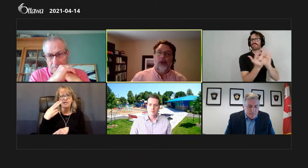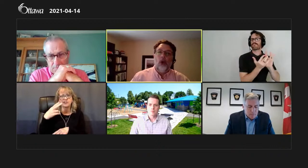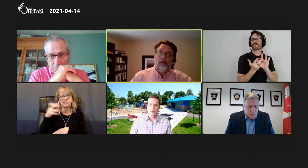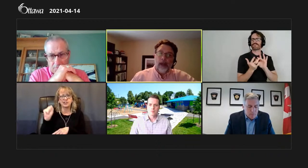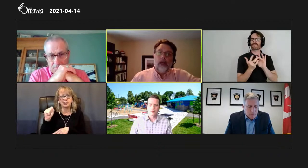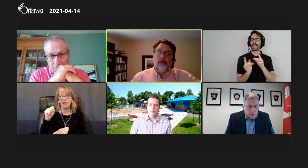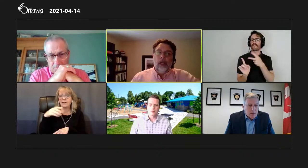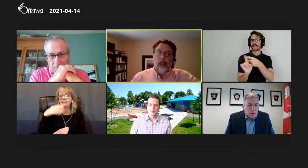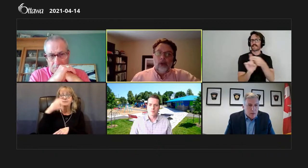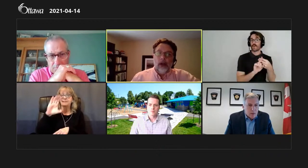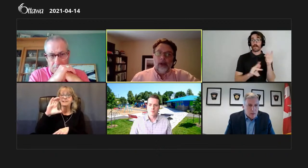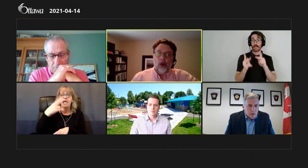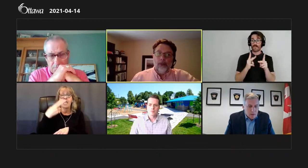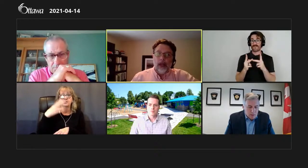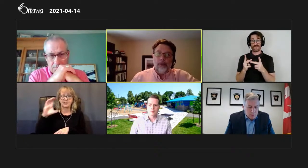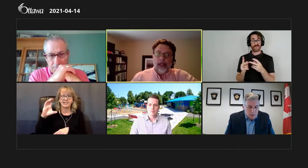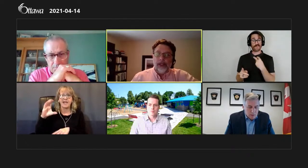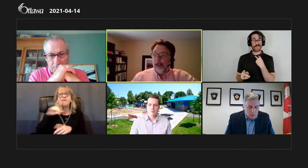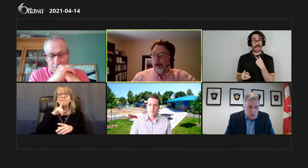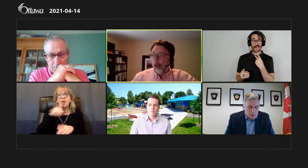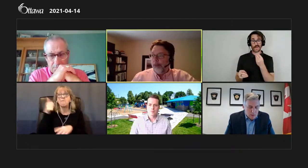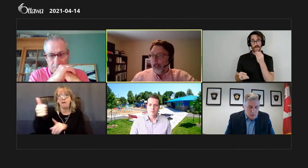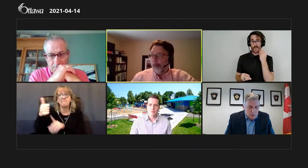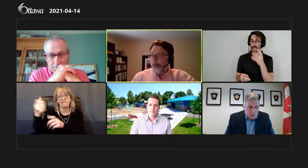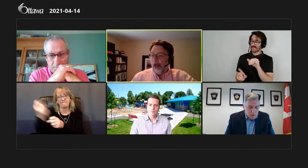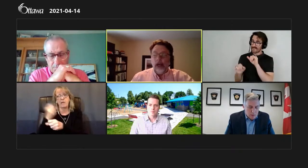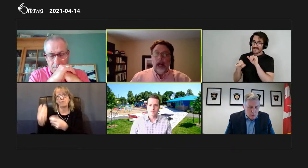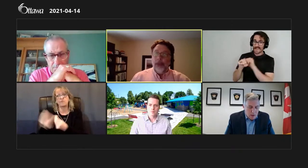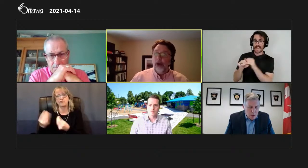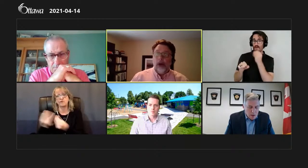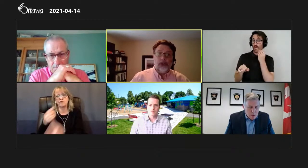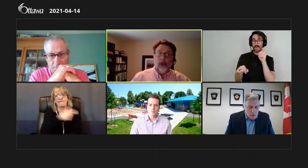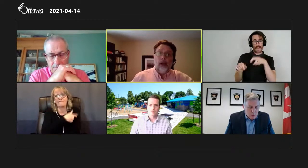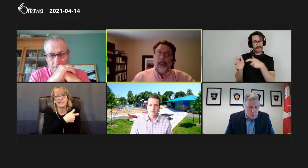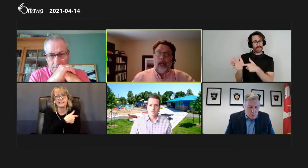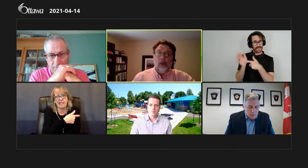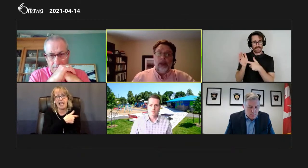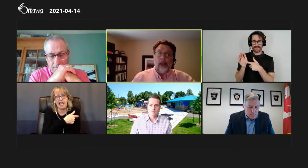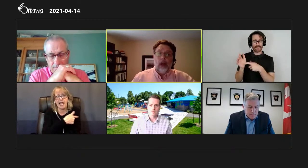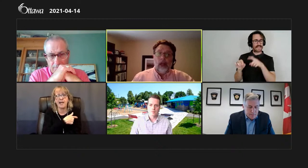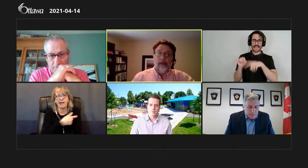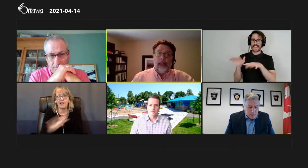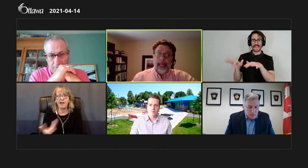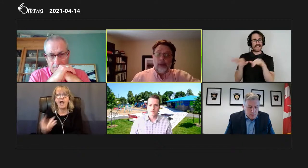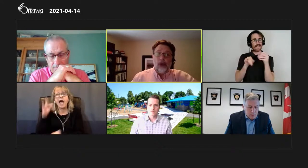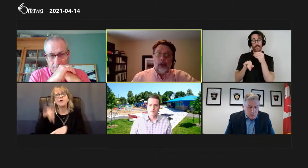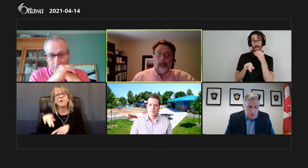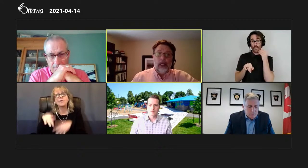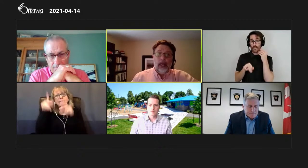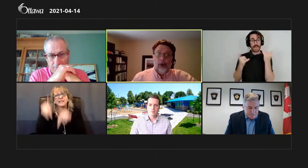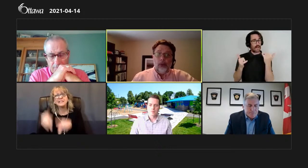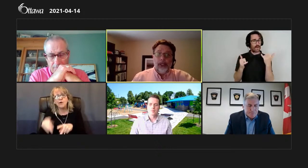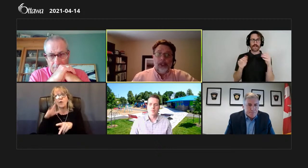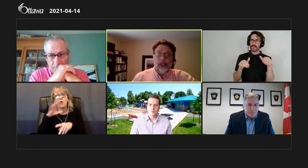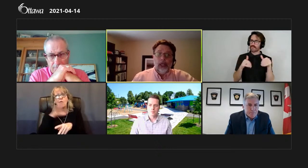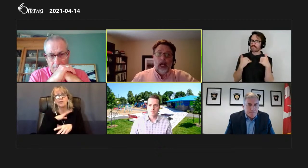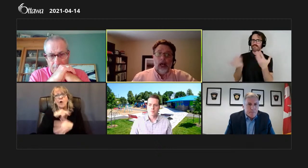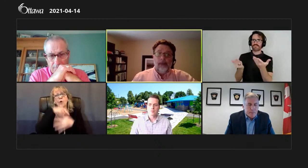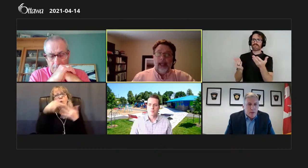those homebound chronic home care patients, they're helping out there. They're also helping out with a lot of the neighborhood